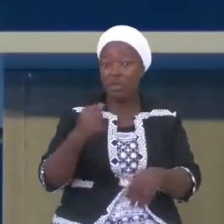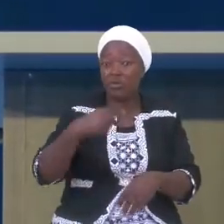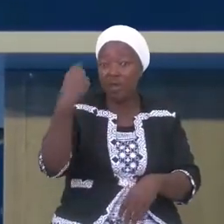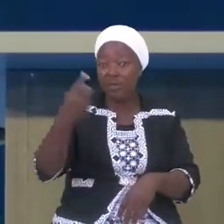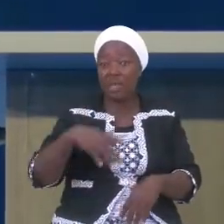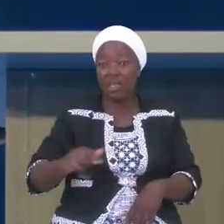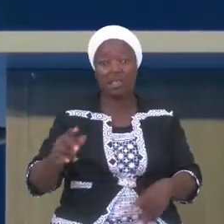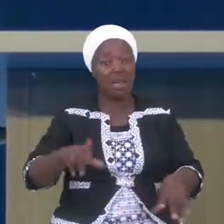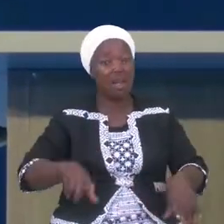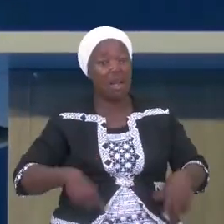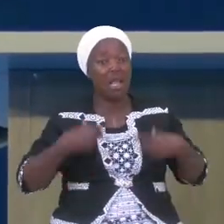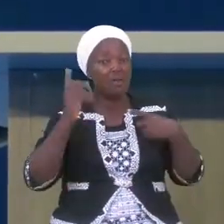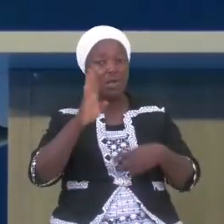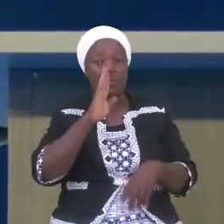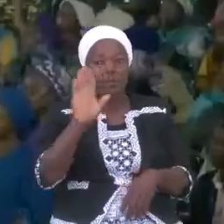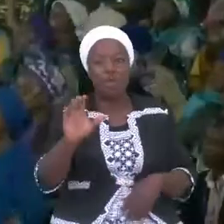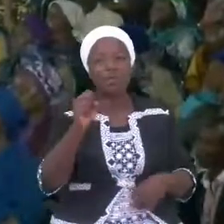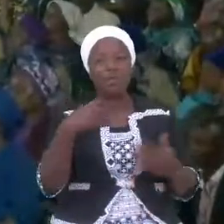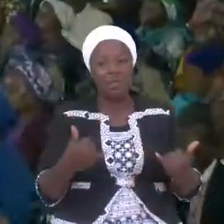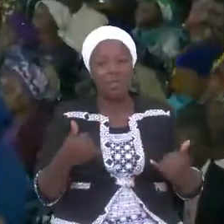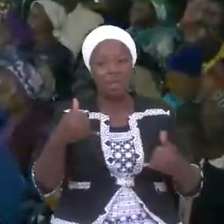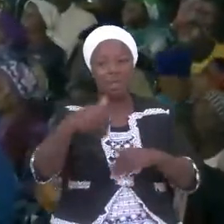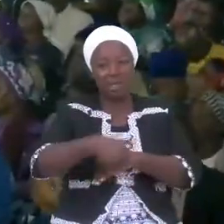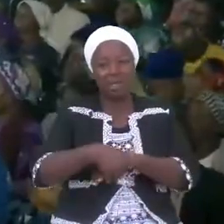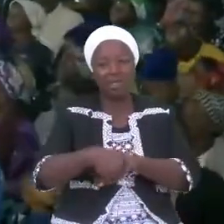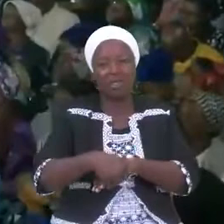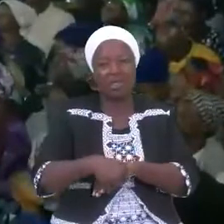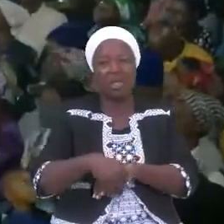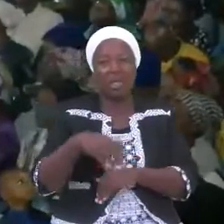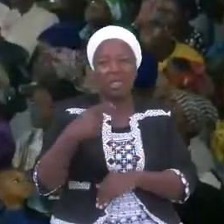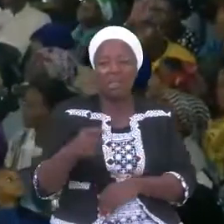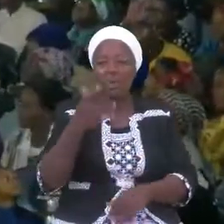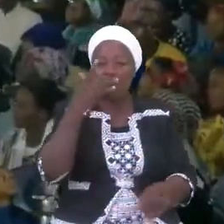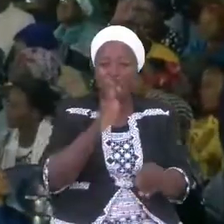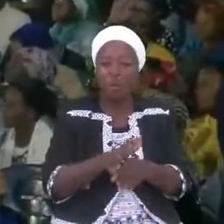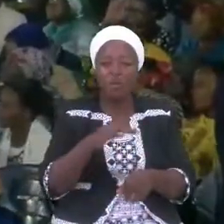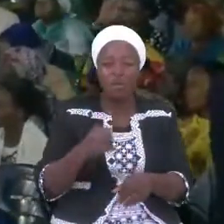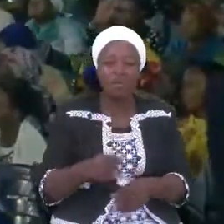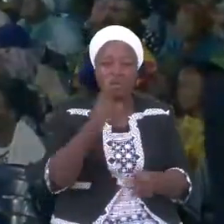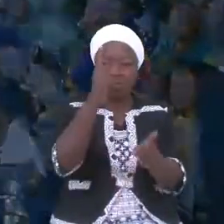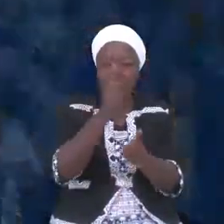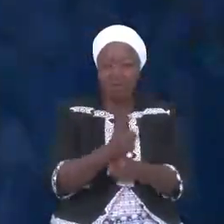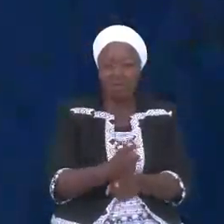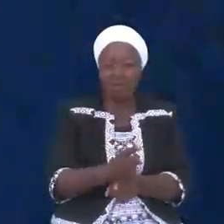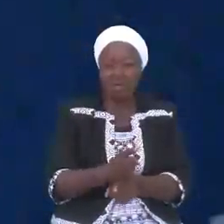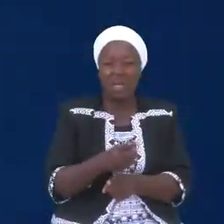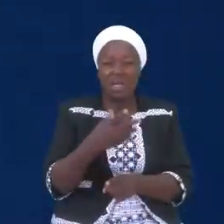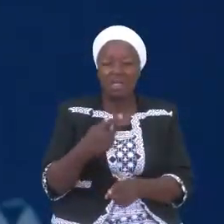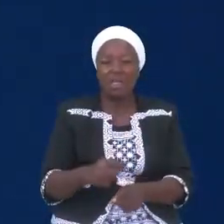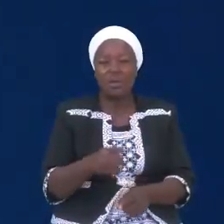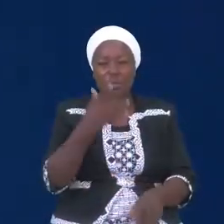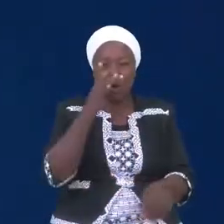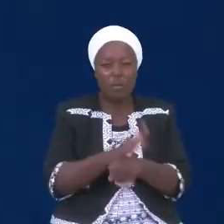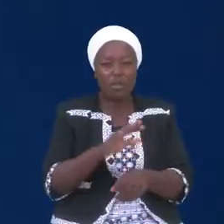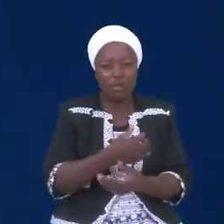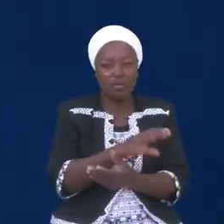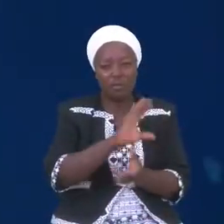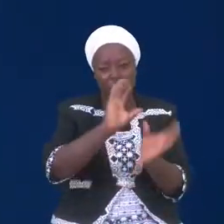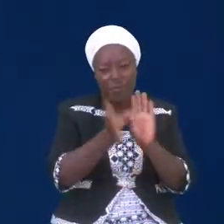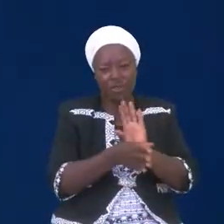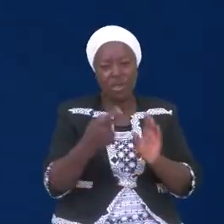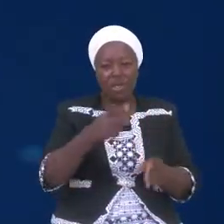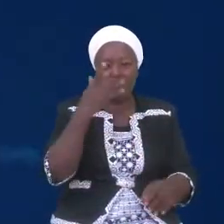everlasting life will be yours tonight. The promise of justification, the promise of conversion, the promise